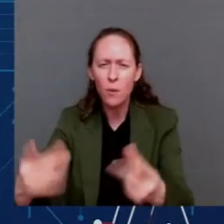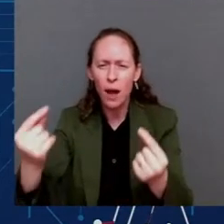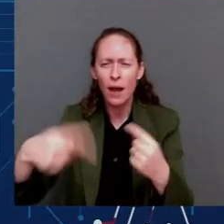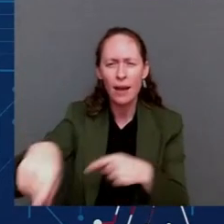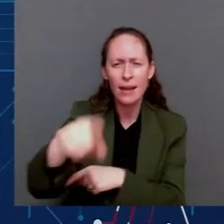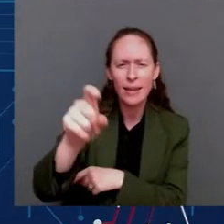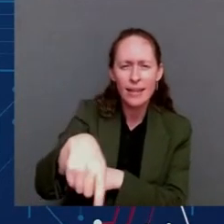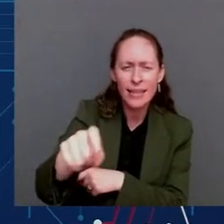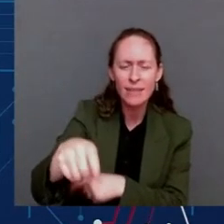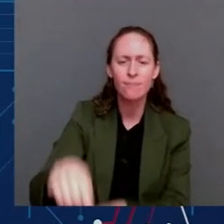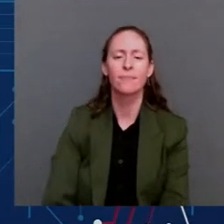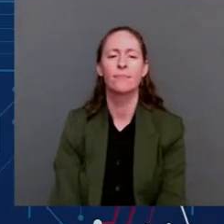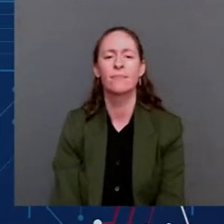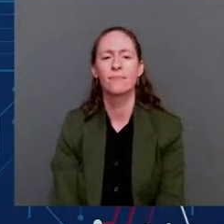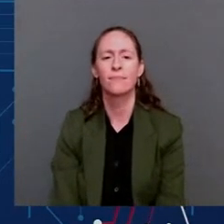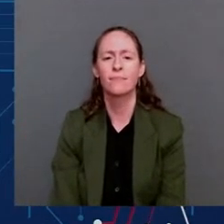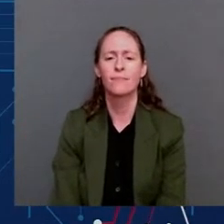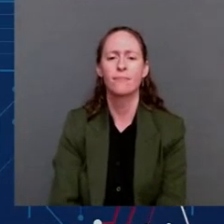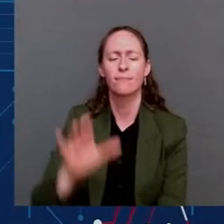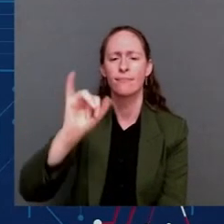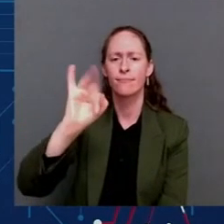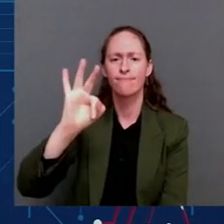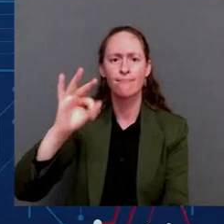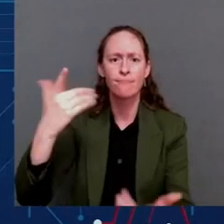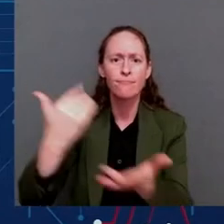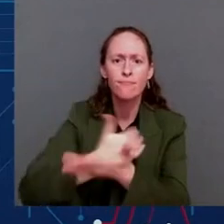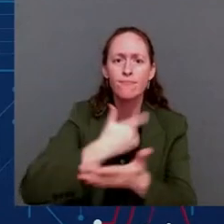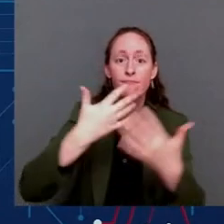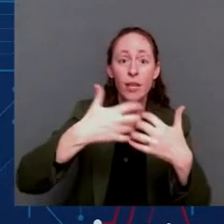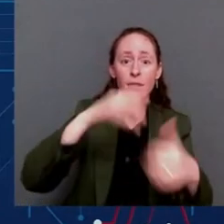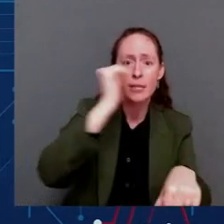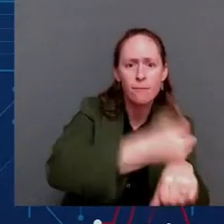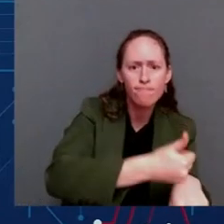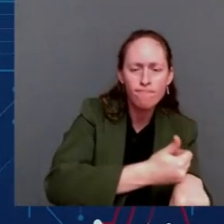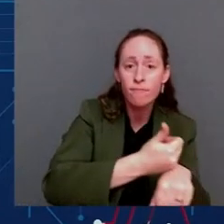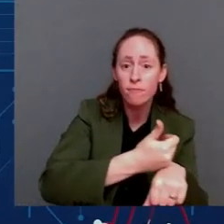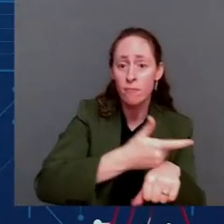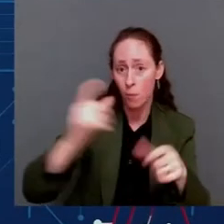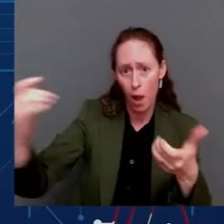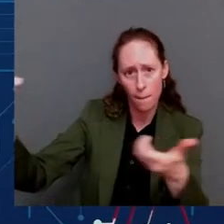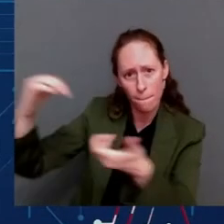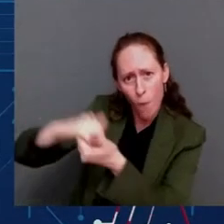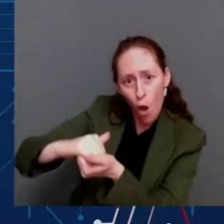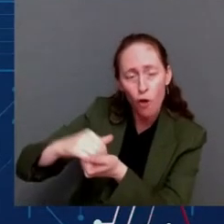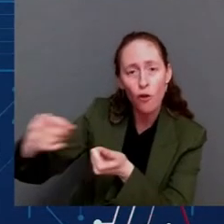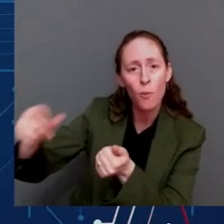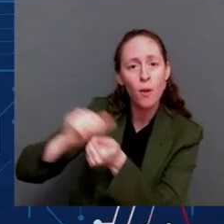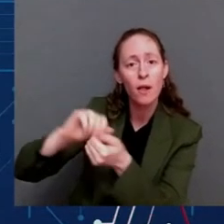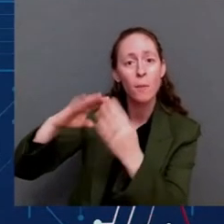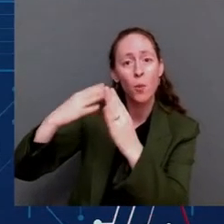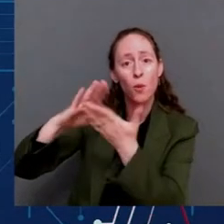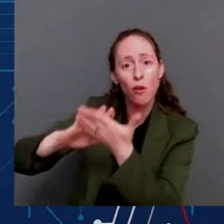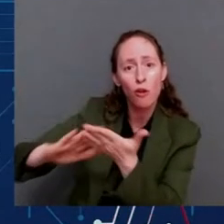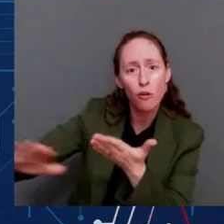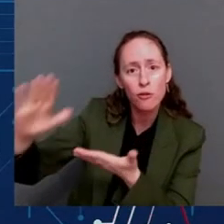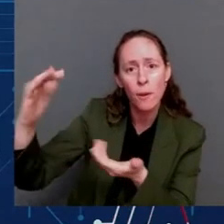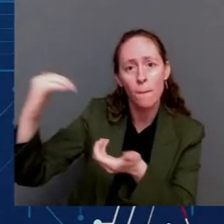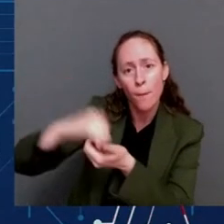that offer training and apprenticeship programs and working with small and minority-owned businesses. My administration